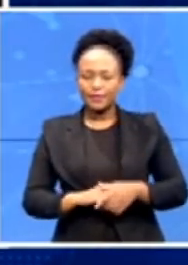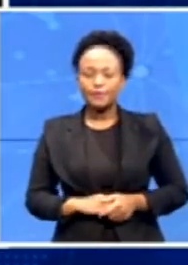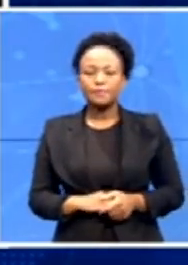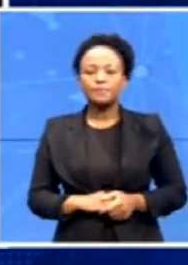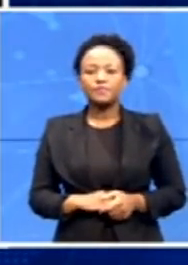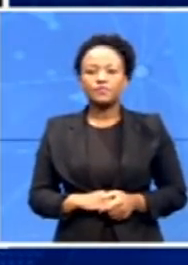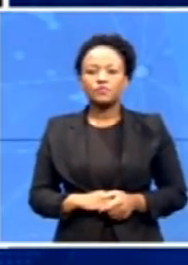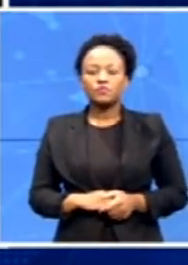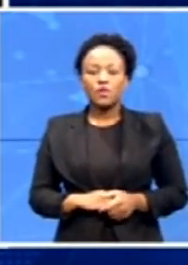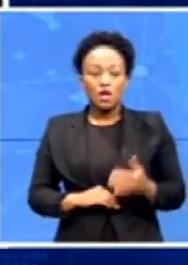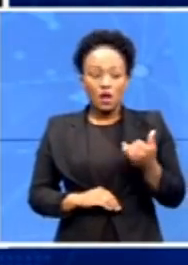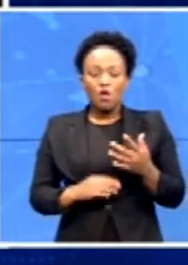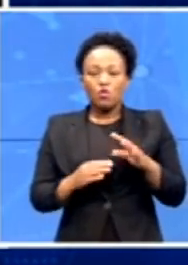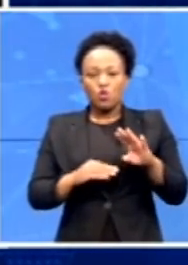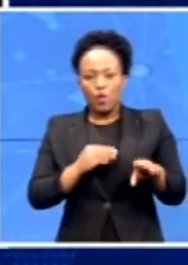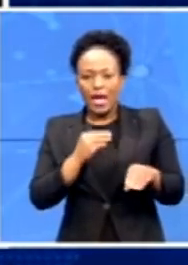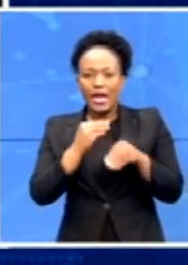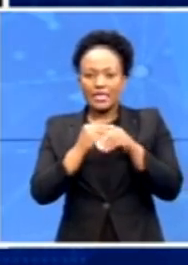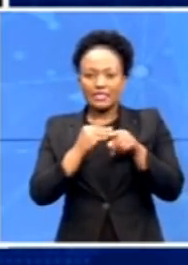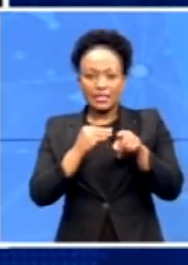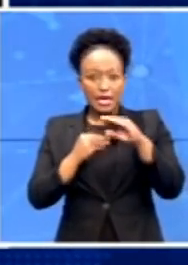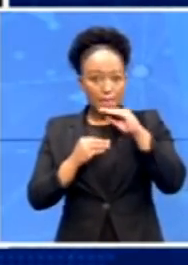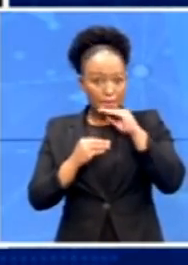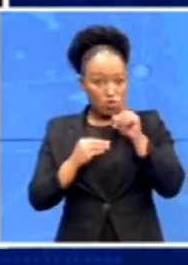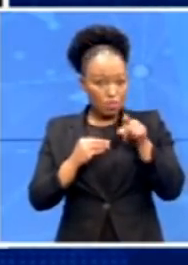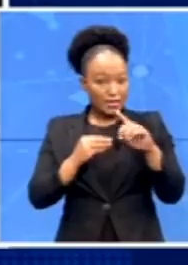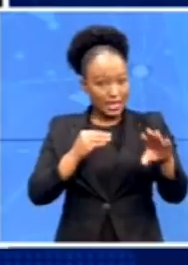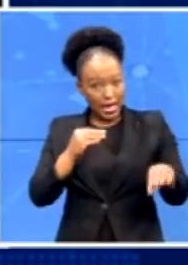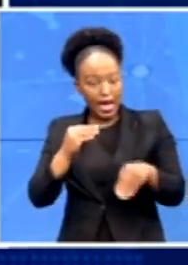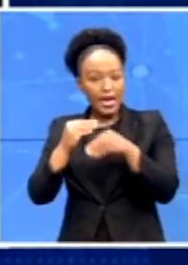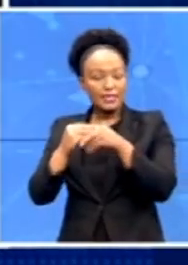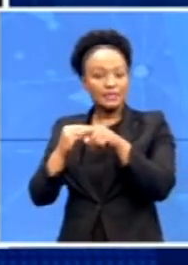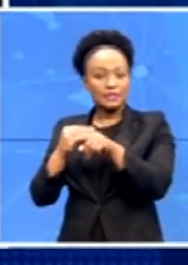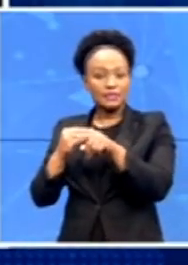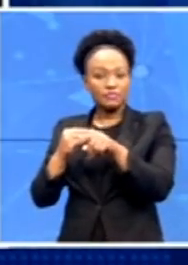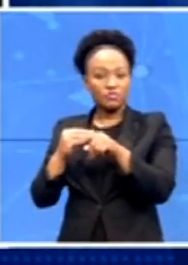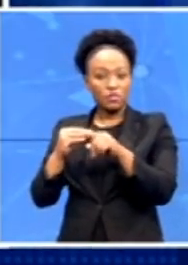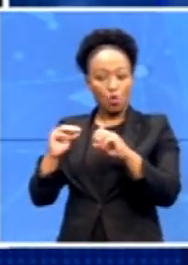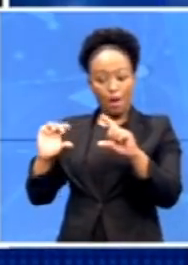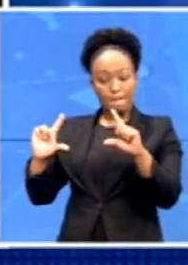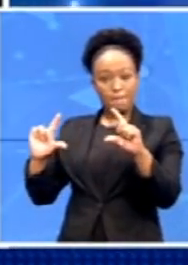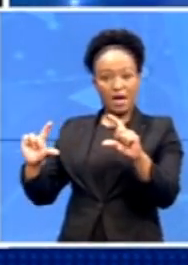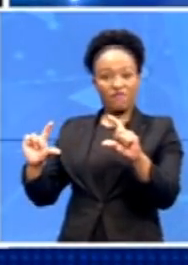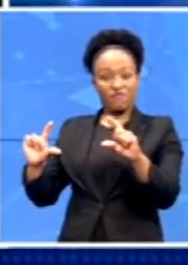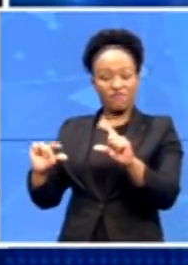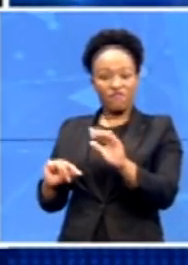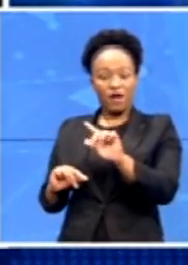that be added to this paragraph 5.2.2? Please,